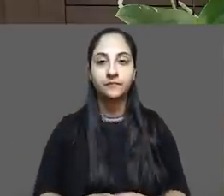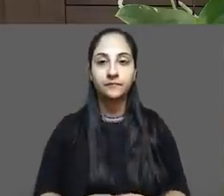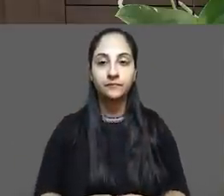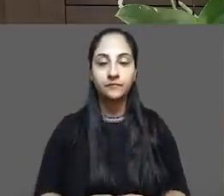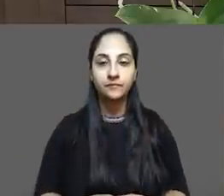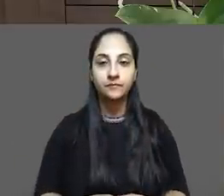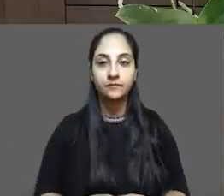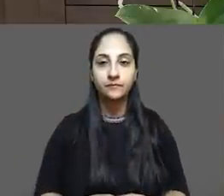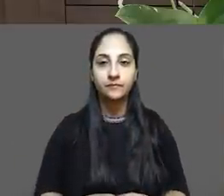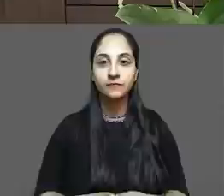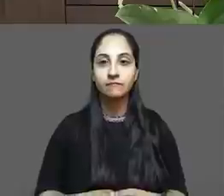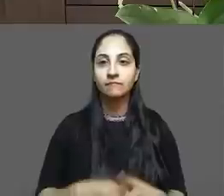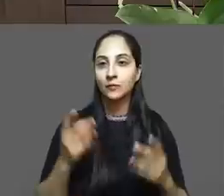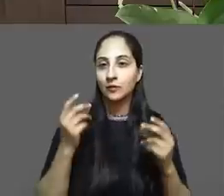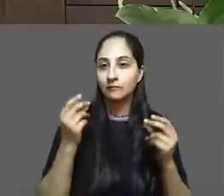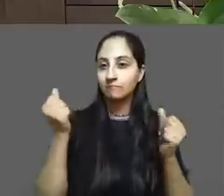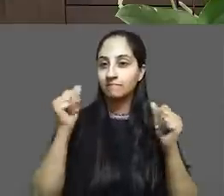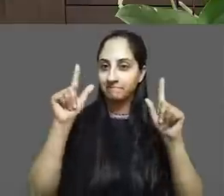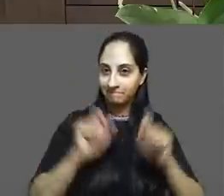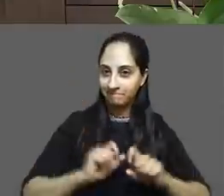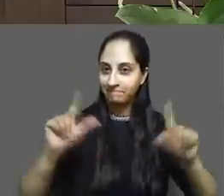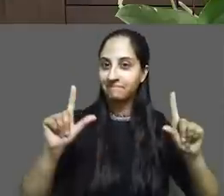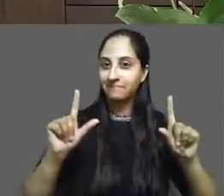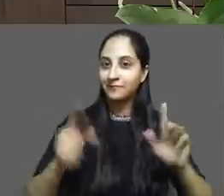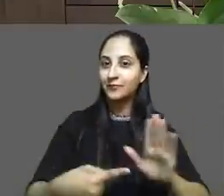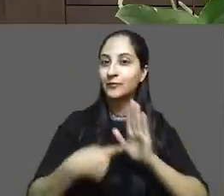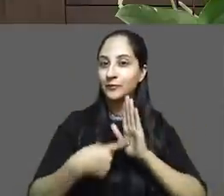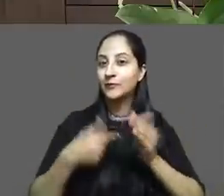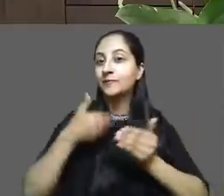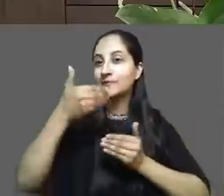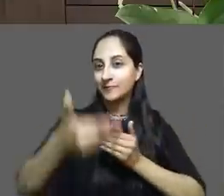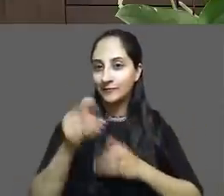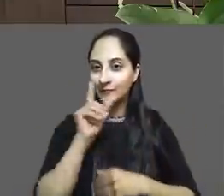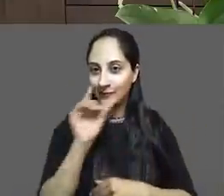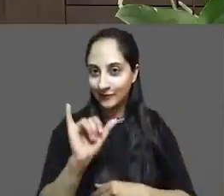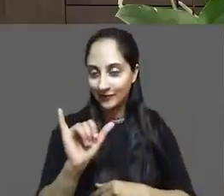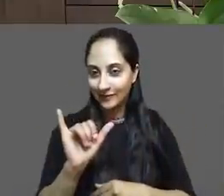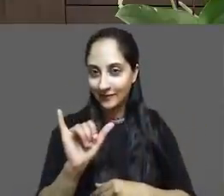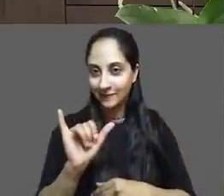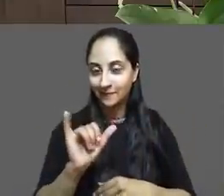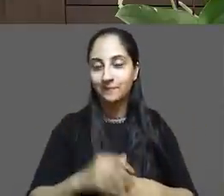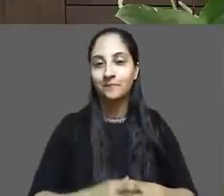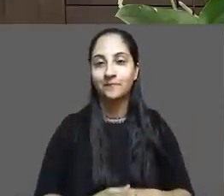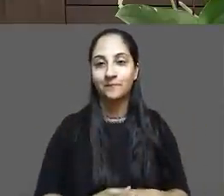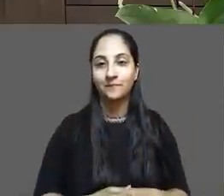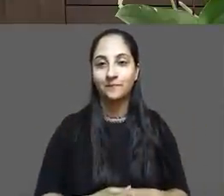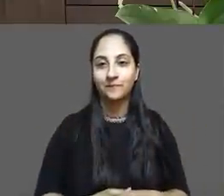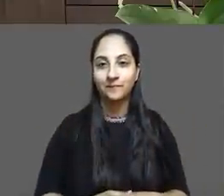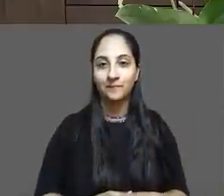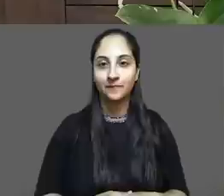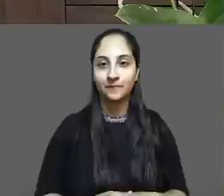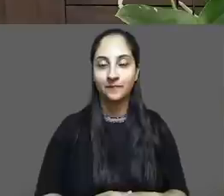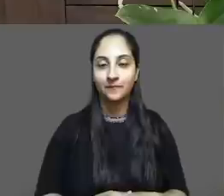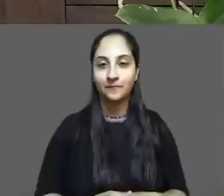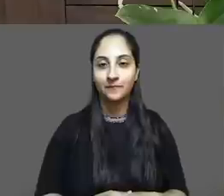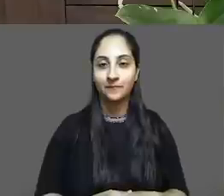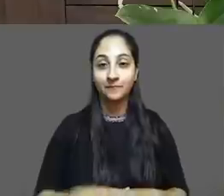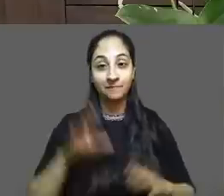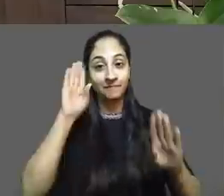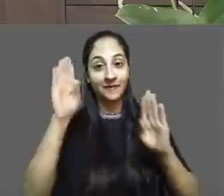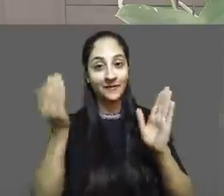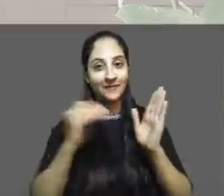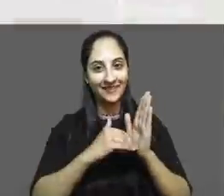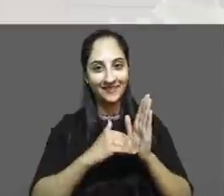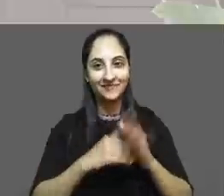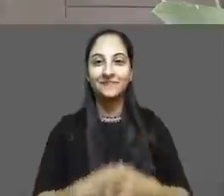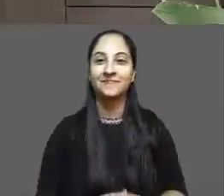hours for Nowruz. And I'm going to quickly now show you, once it is ready to serve or